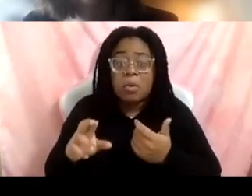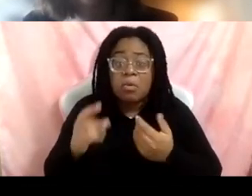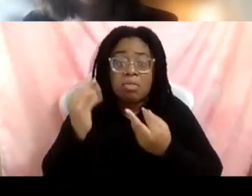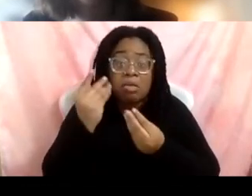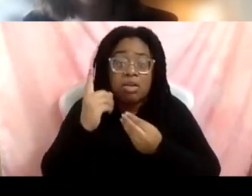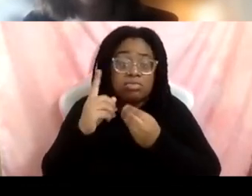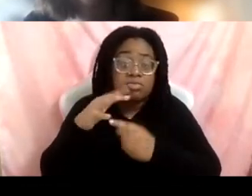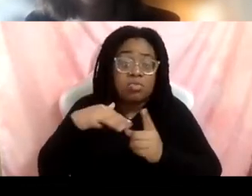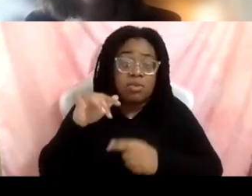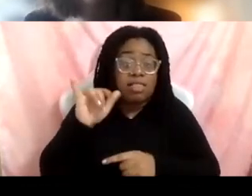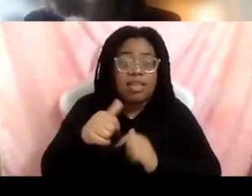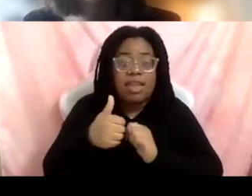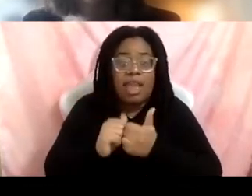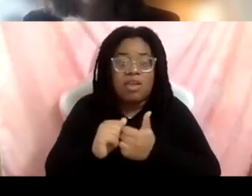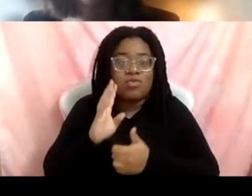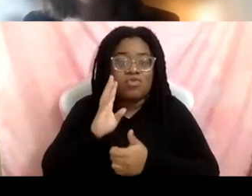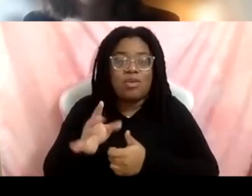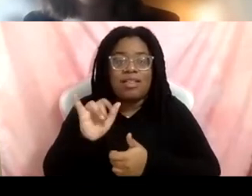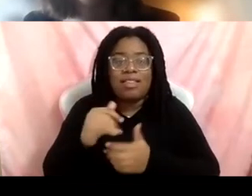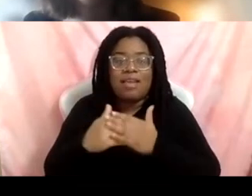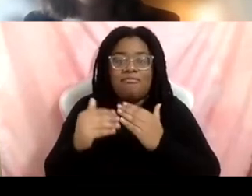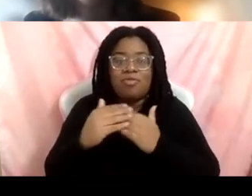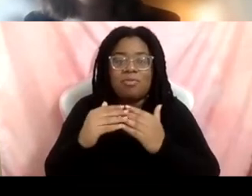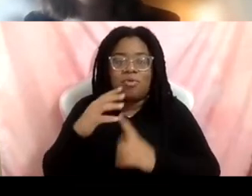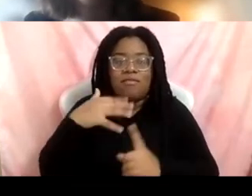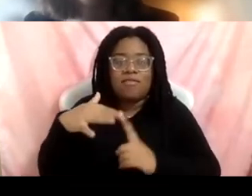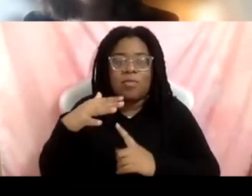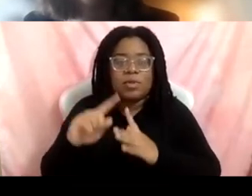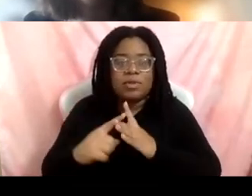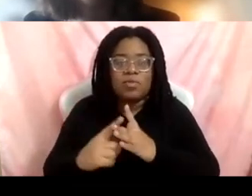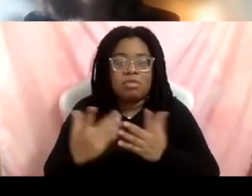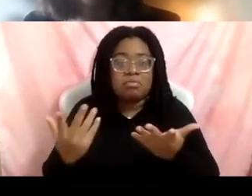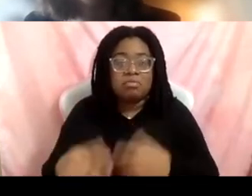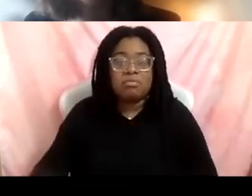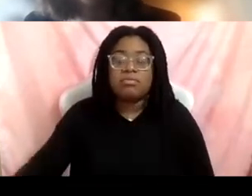around that on how to sort of create that comfortable environment to begin with?